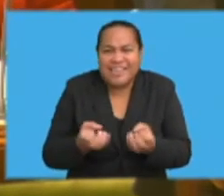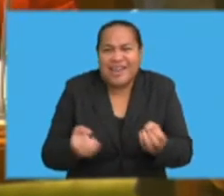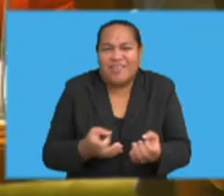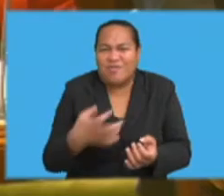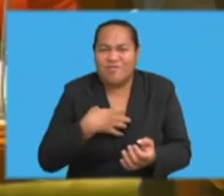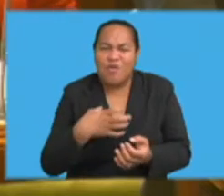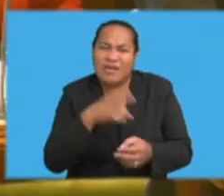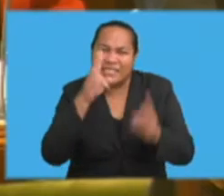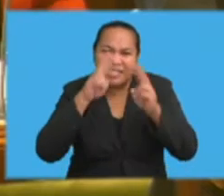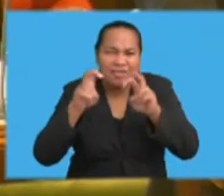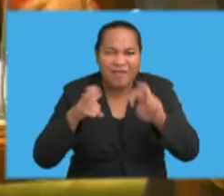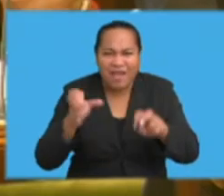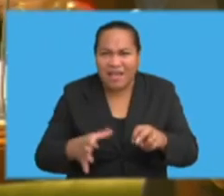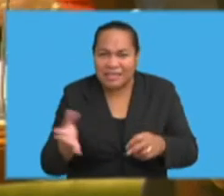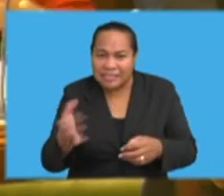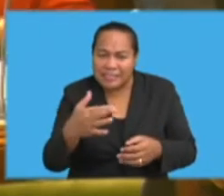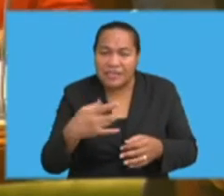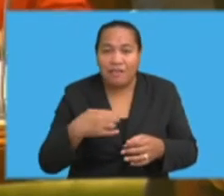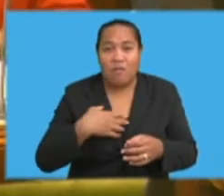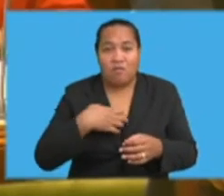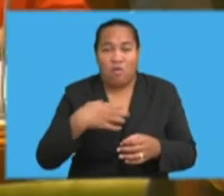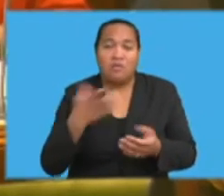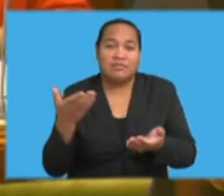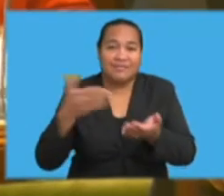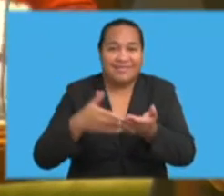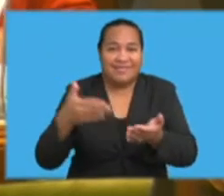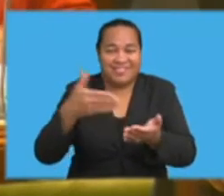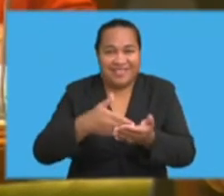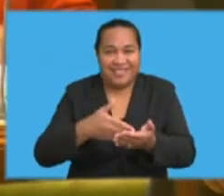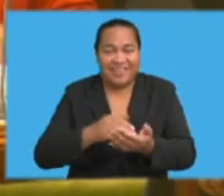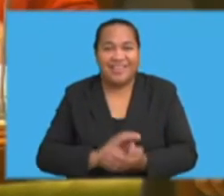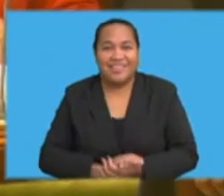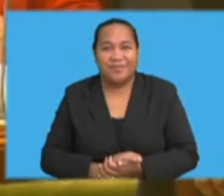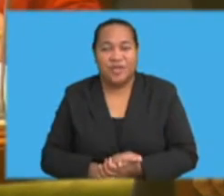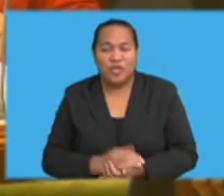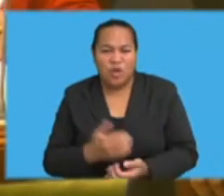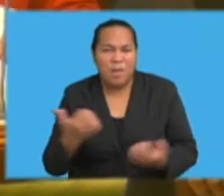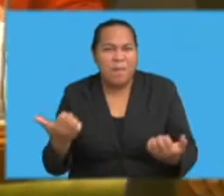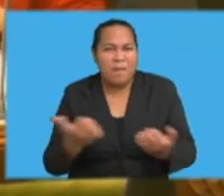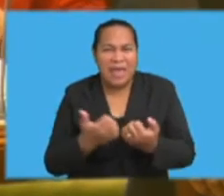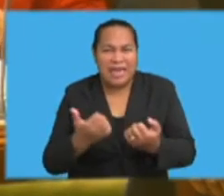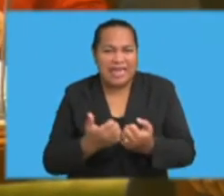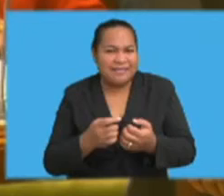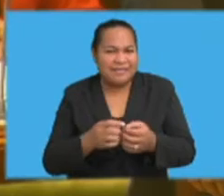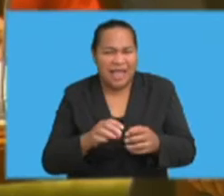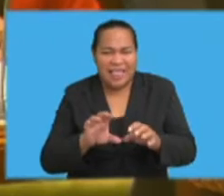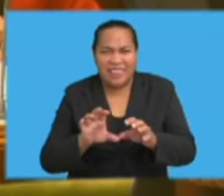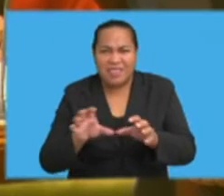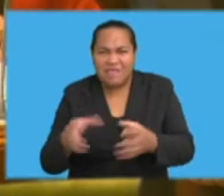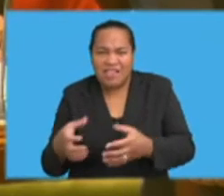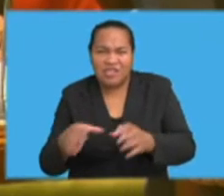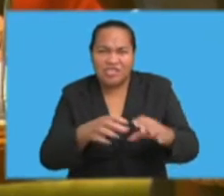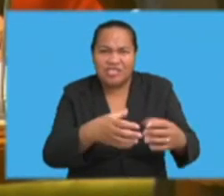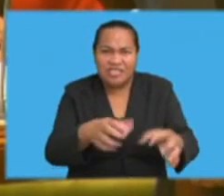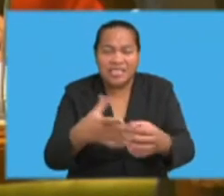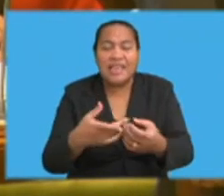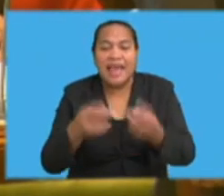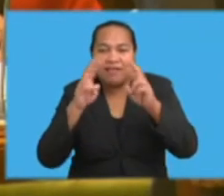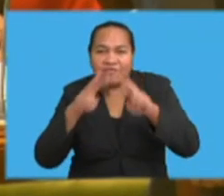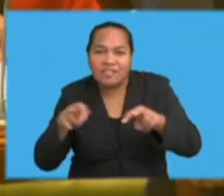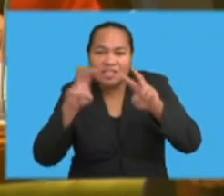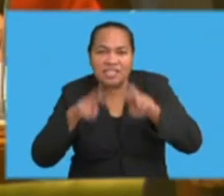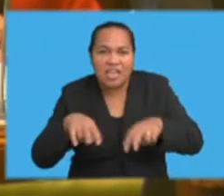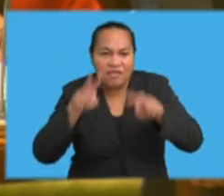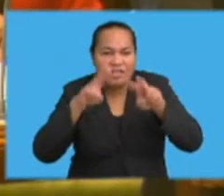surveyors this year and in years to come. The survey division within the Ministry, Madam Speaker, continues or carries out surveys